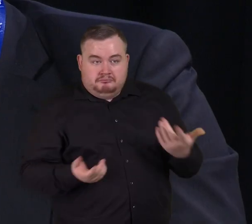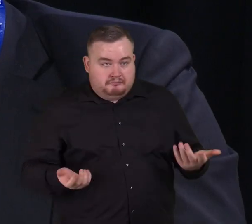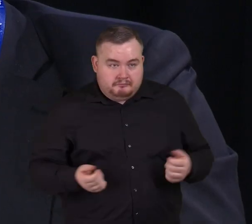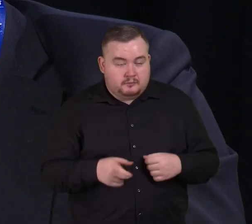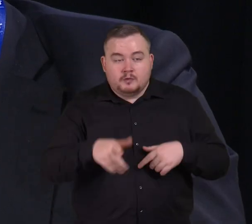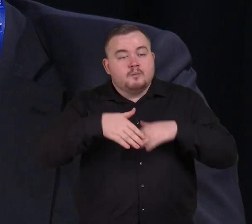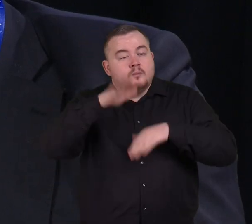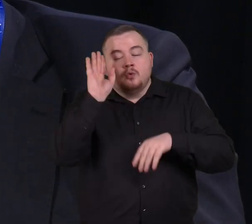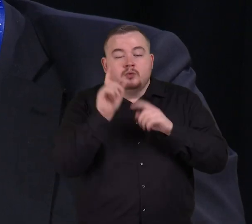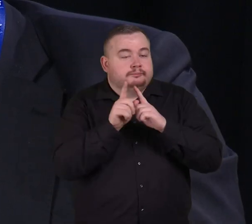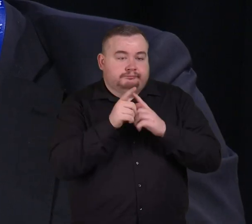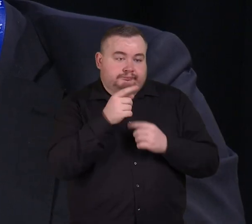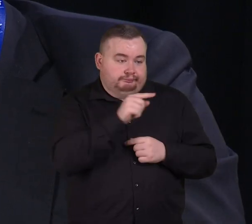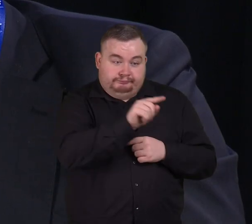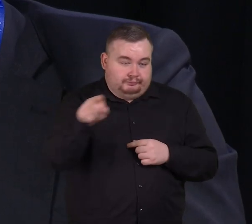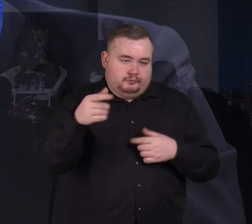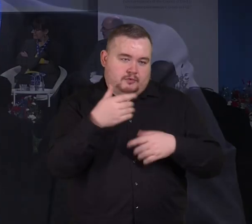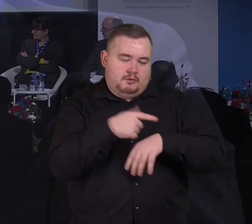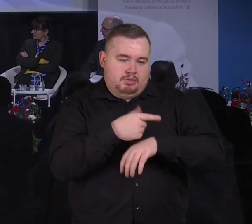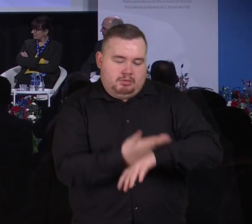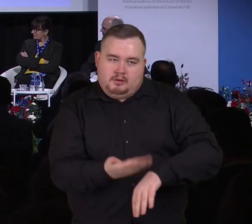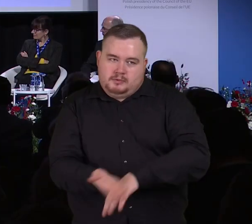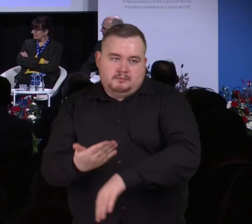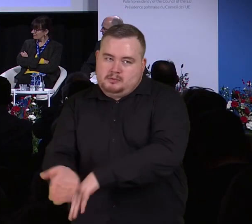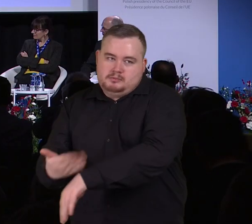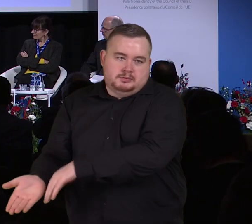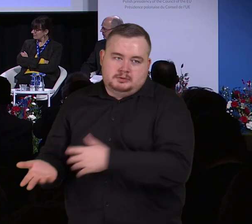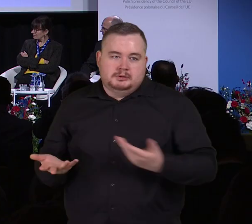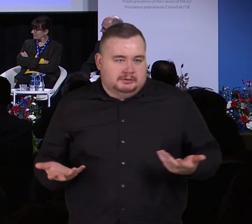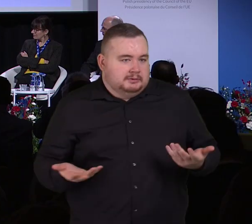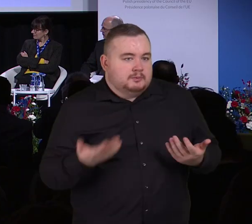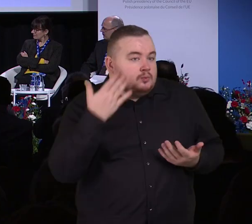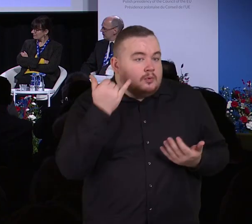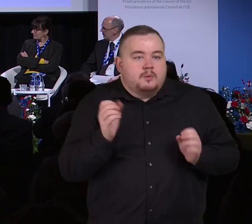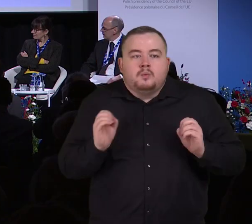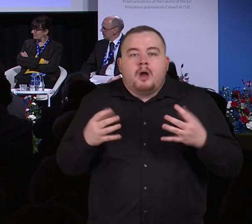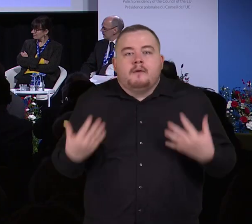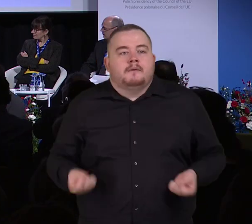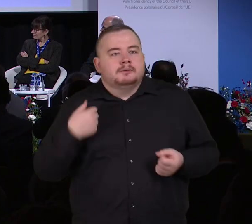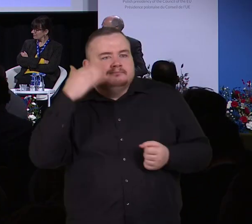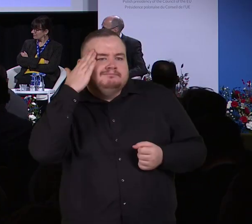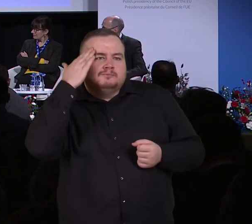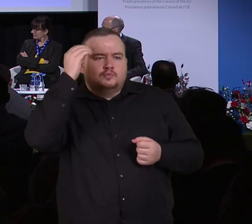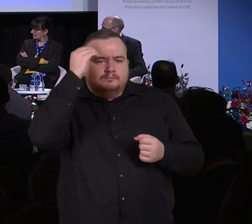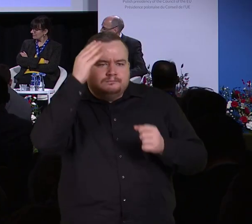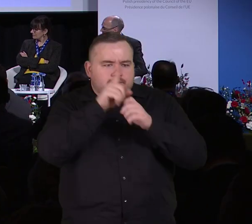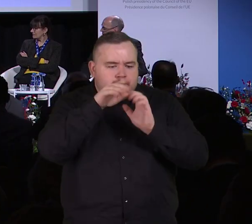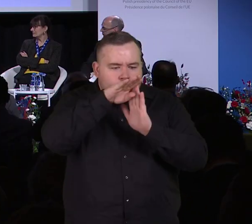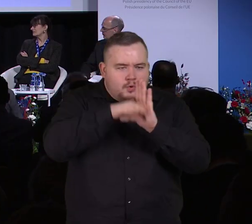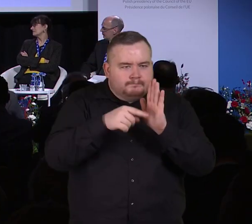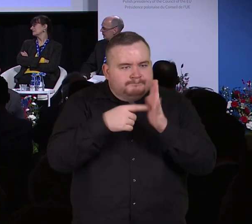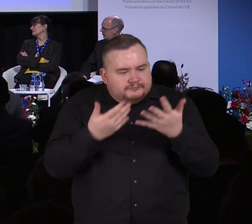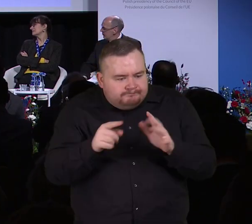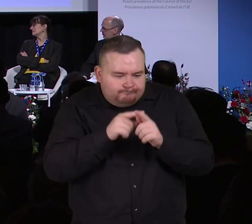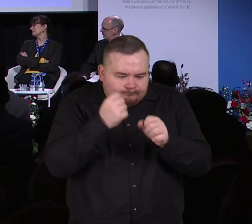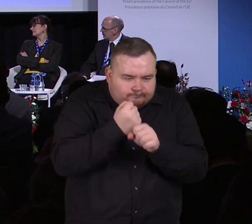local capacities which are missing. Okay, in the whole chain. In the whole chain, because if you, for example, there was